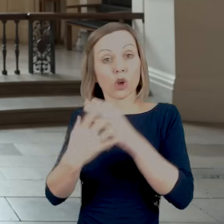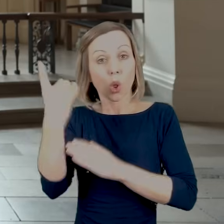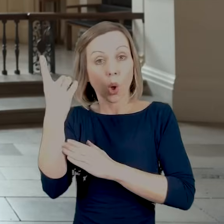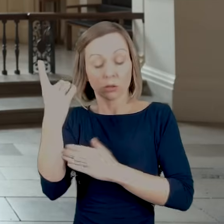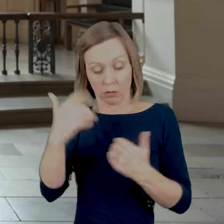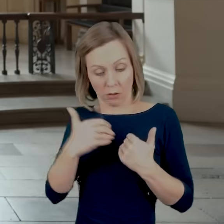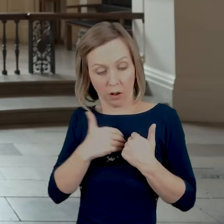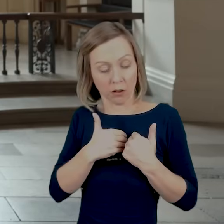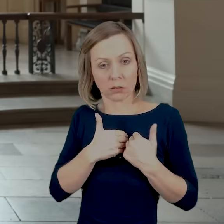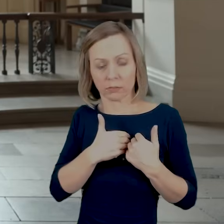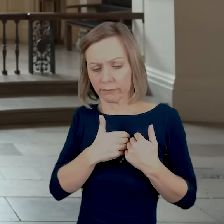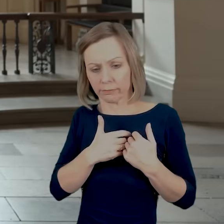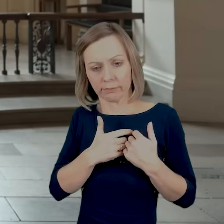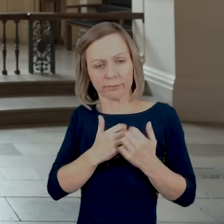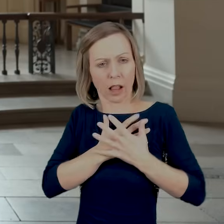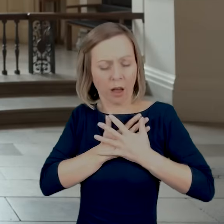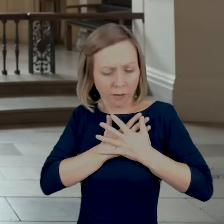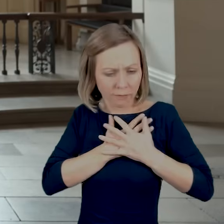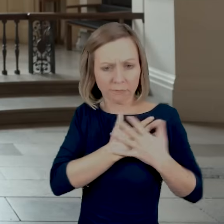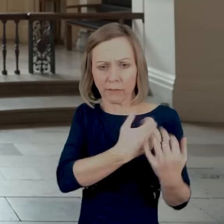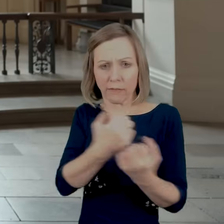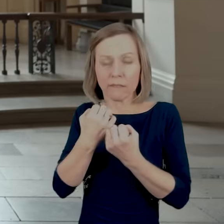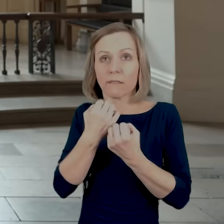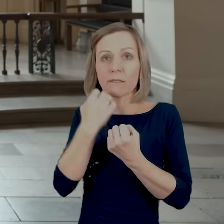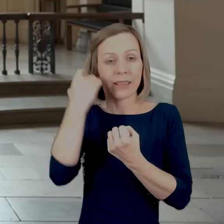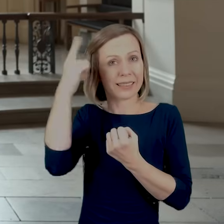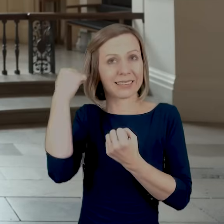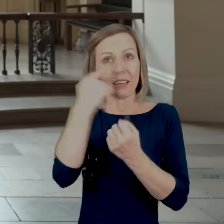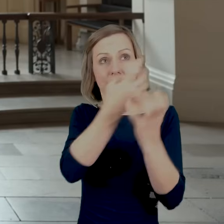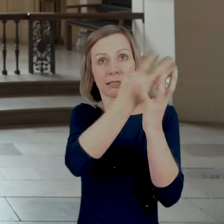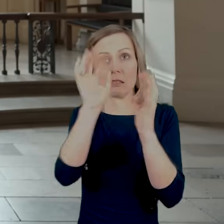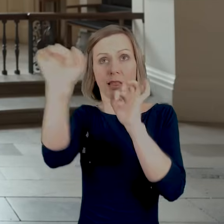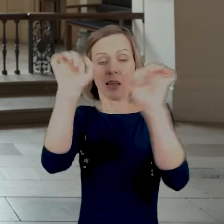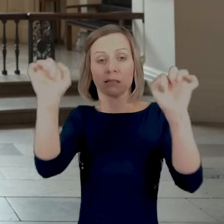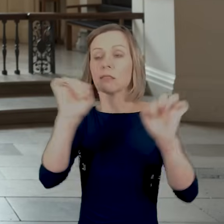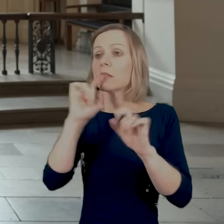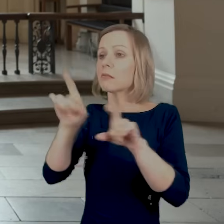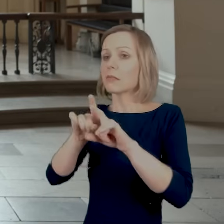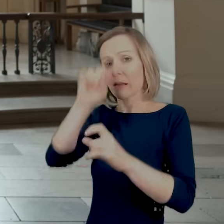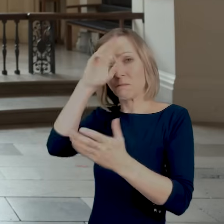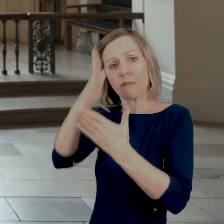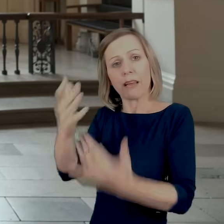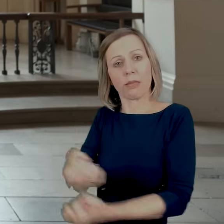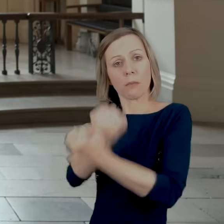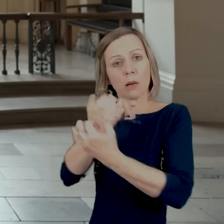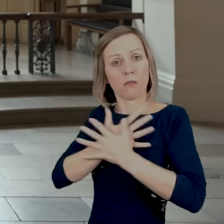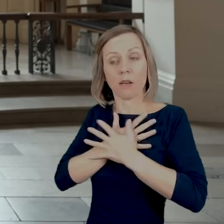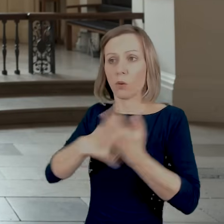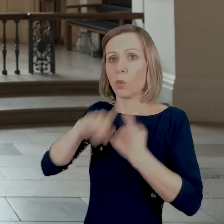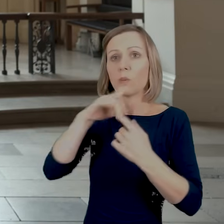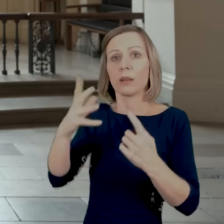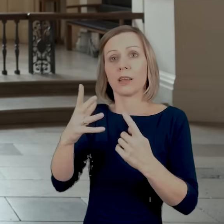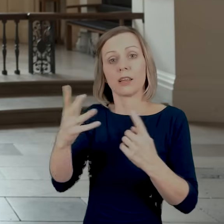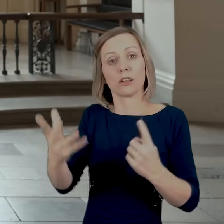Almighty and eternal God, you have kindled the flame of love in the hearts of the saints. Grant to us the same faith and power of